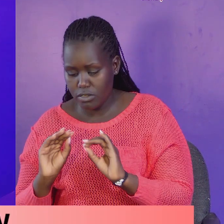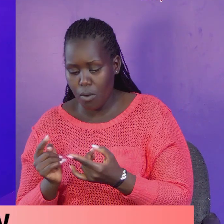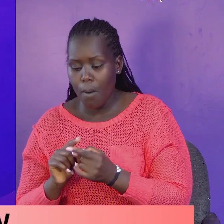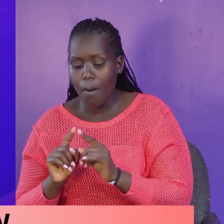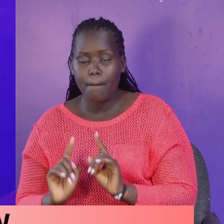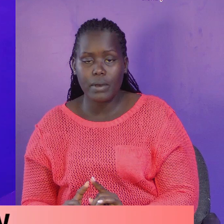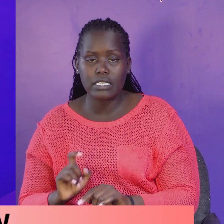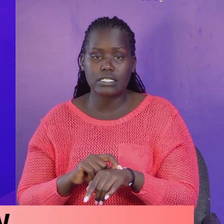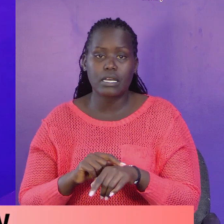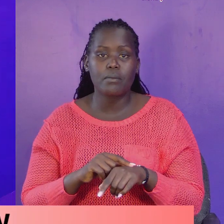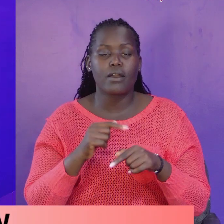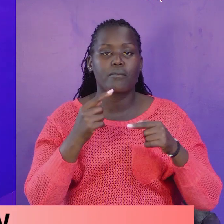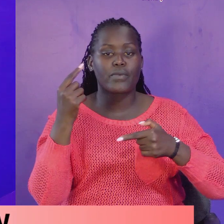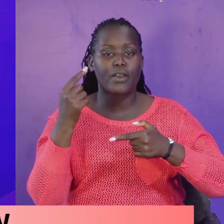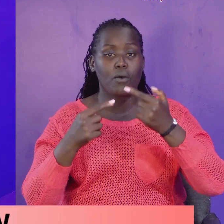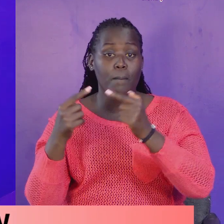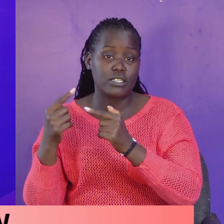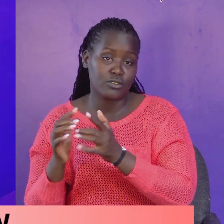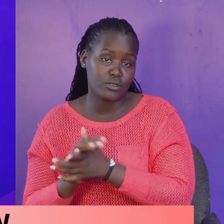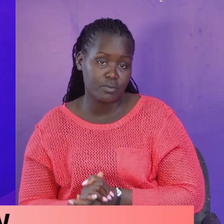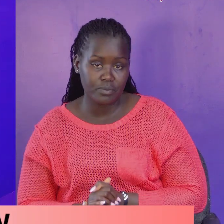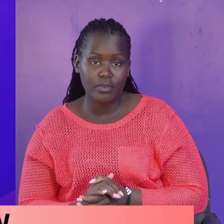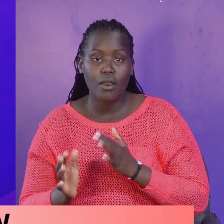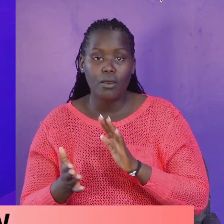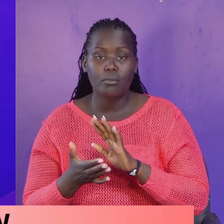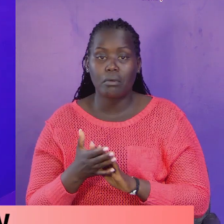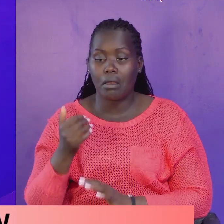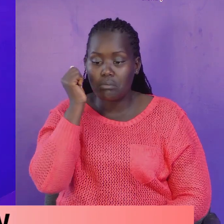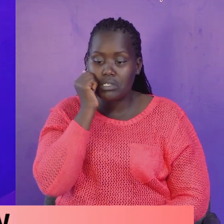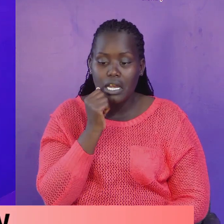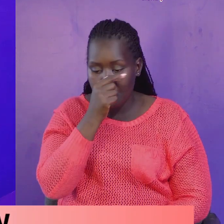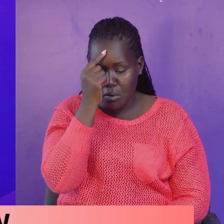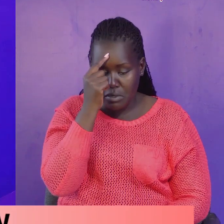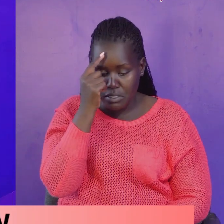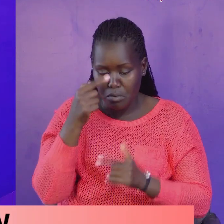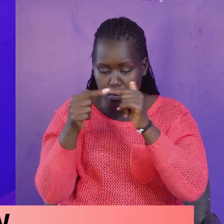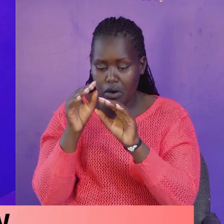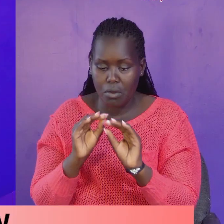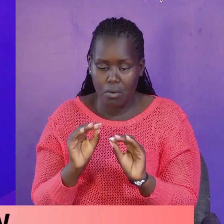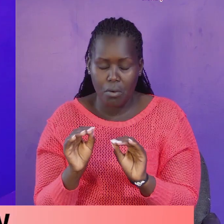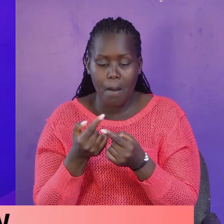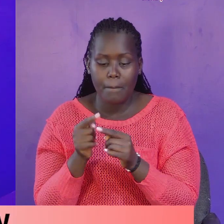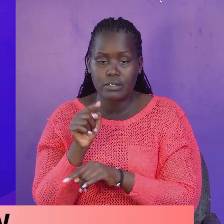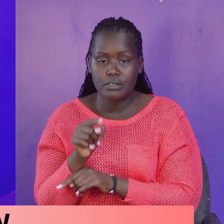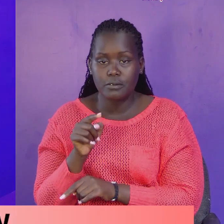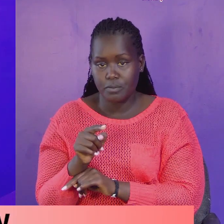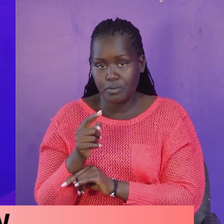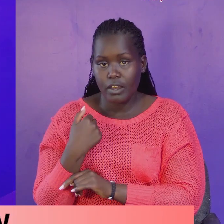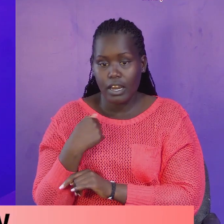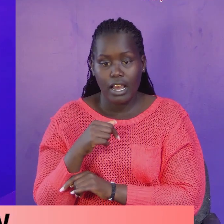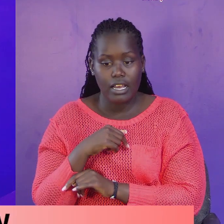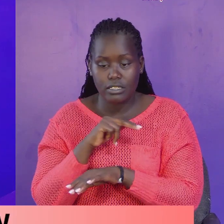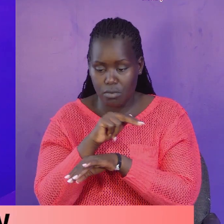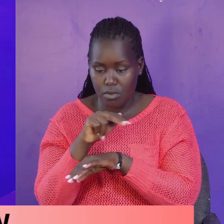of course, competition, we are that- sad we didn't Yeah. come the first position. So in this thing, we are just